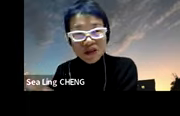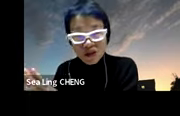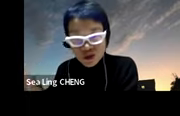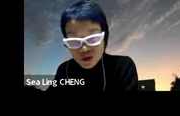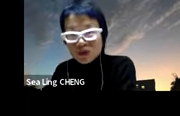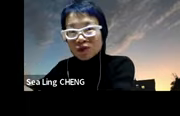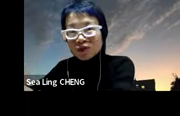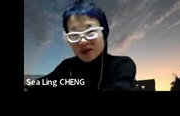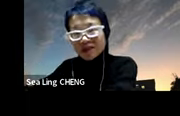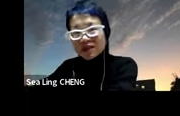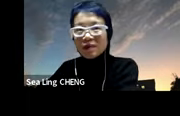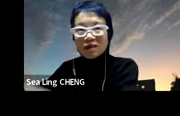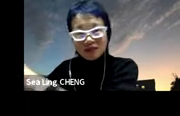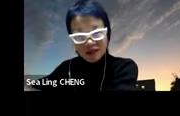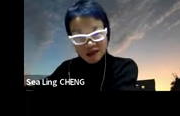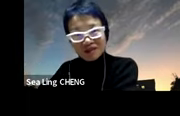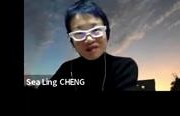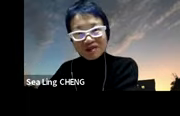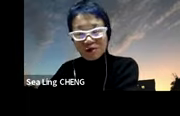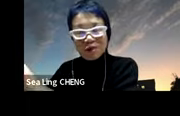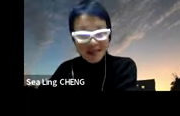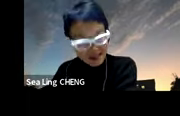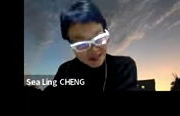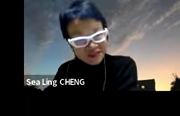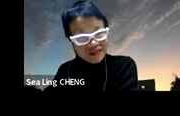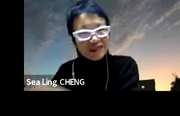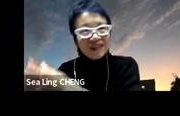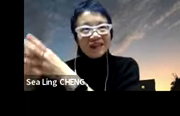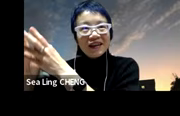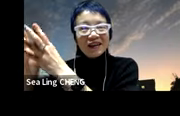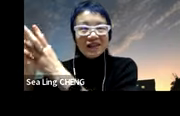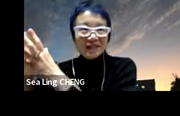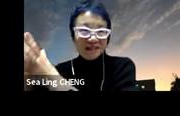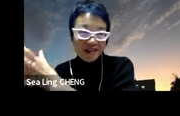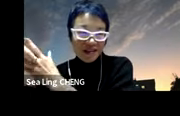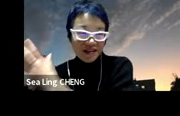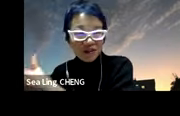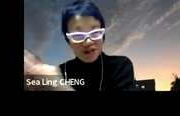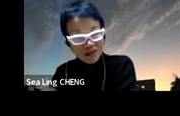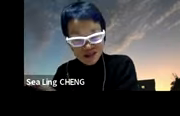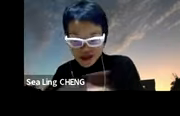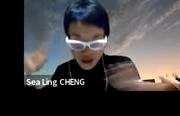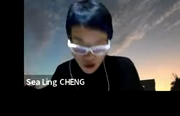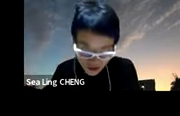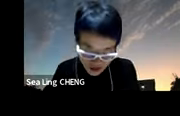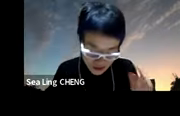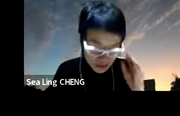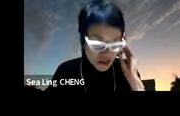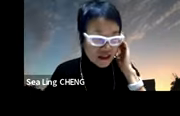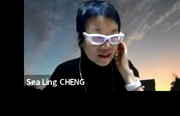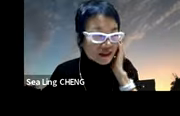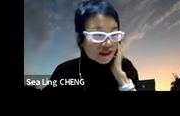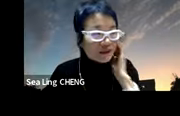sexuality to think about love or romantic love and sexual subjectivity of